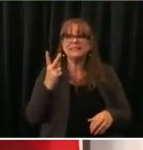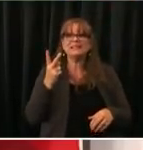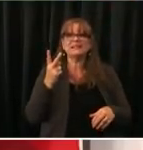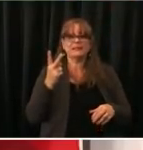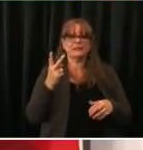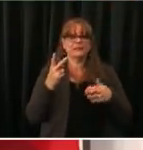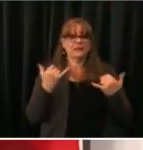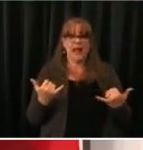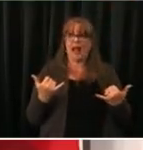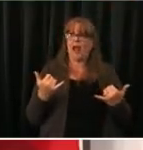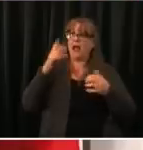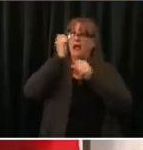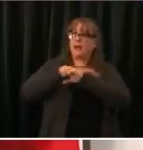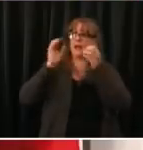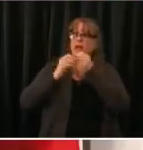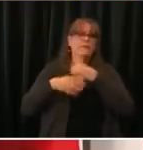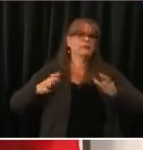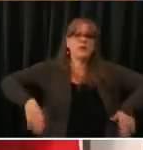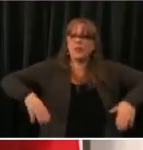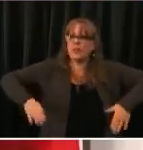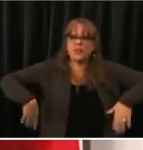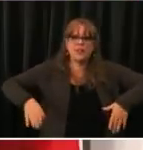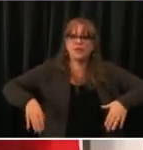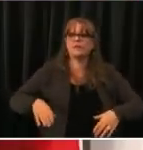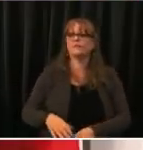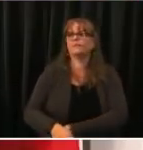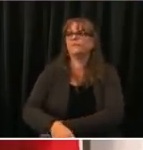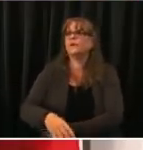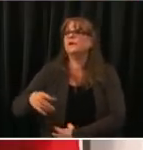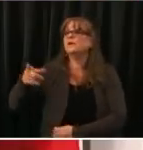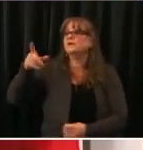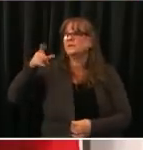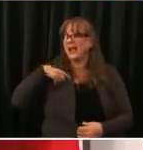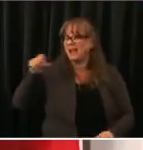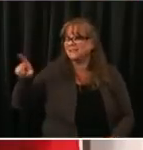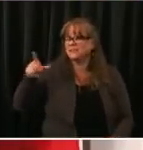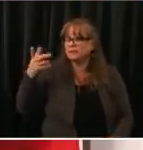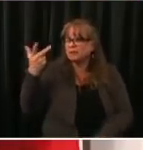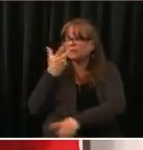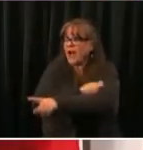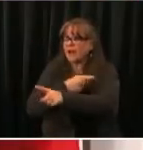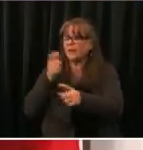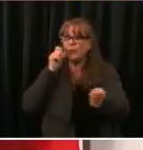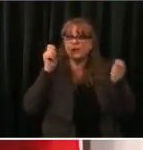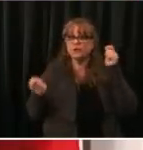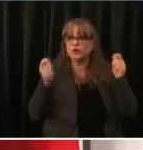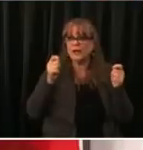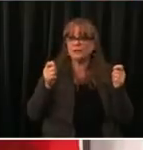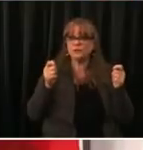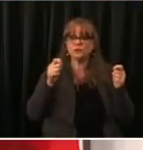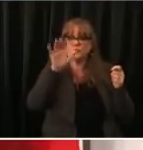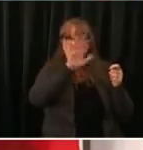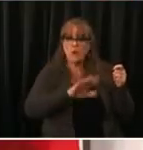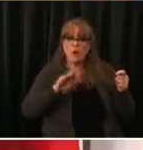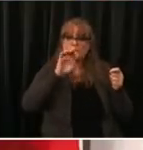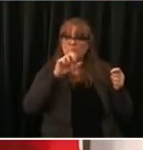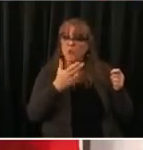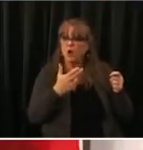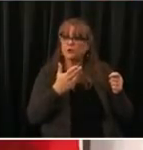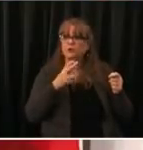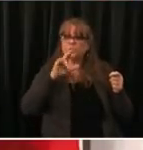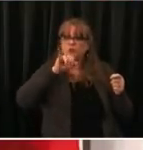Jesse, asked, will it change? Yes, all the stuff in March will change because I hope Johnson & Johnson will be